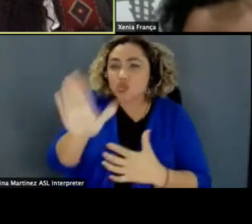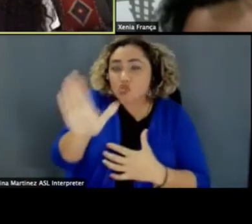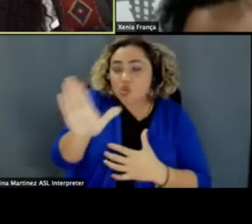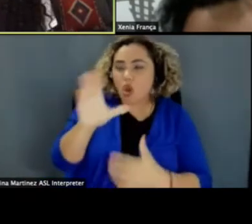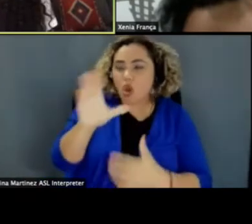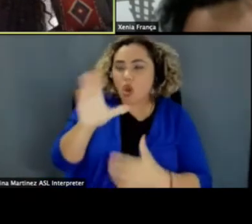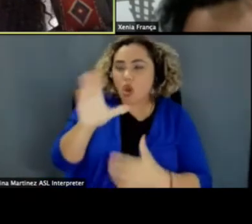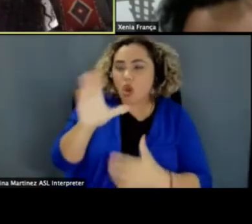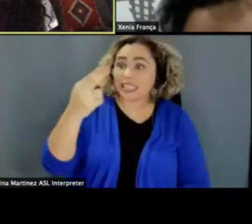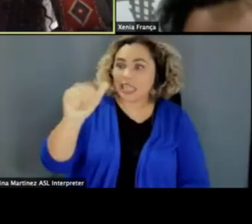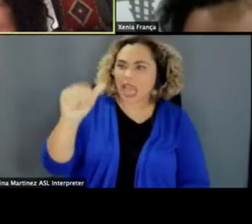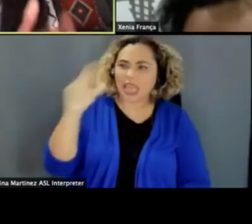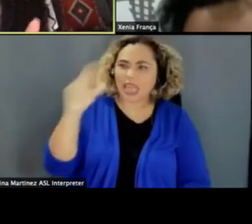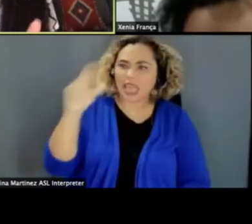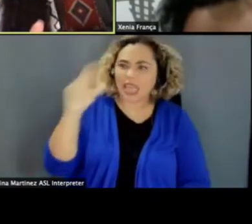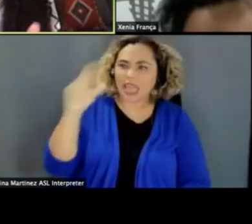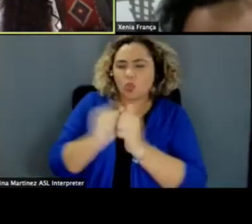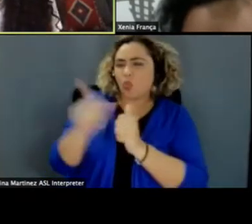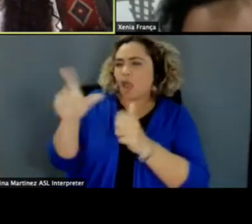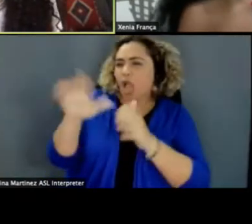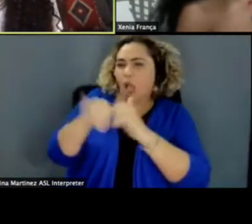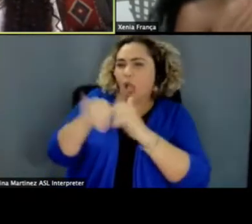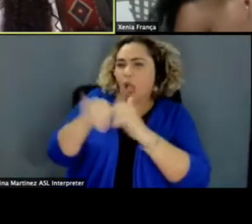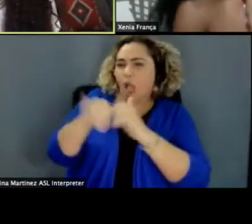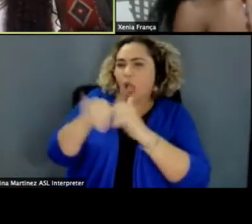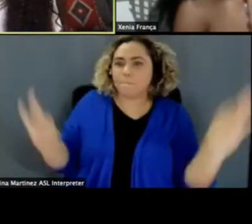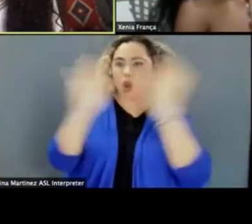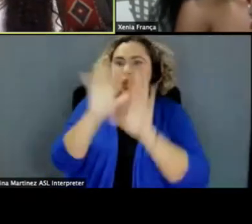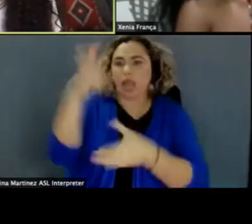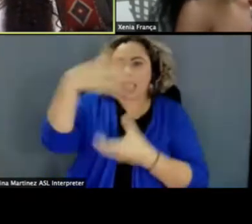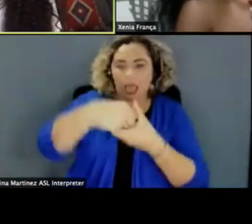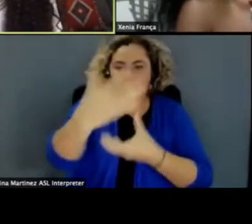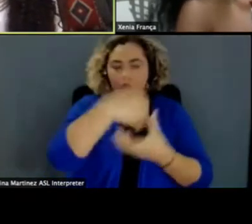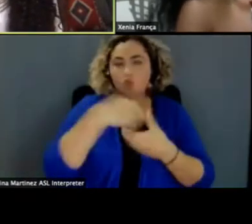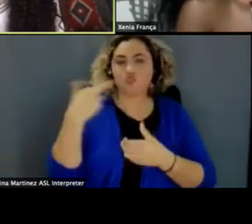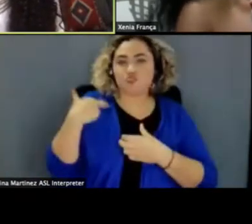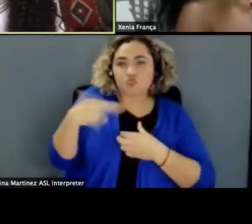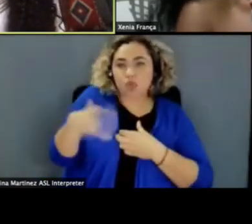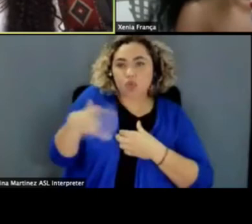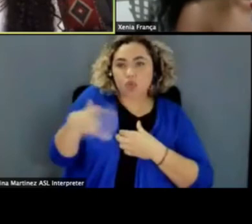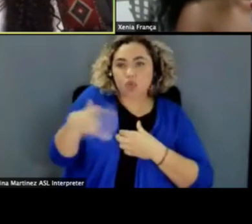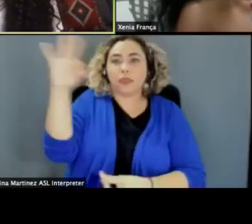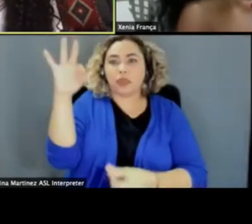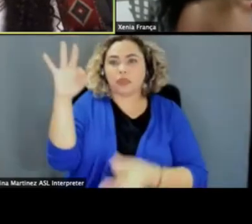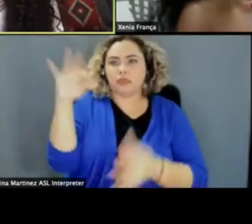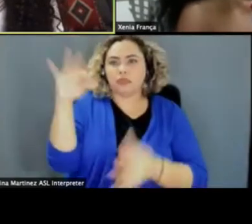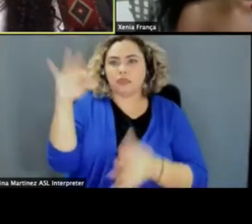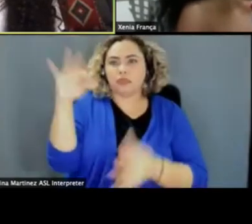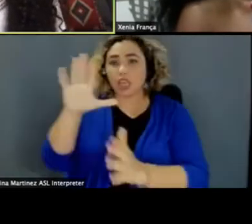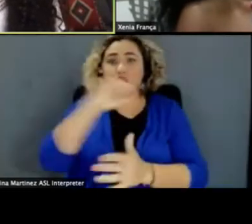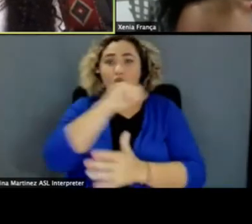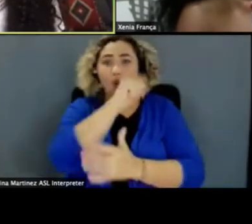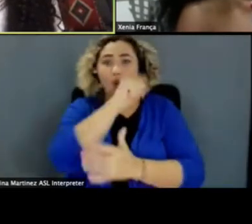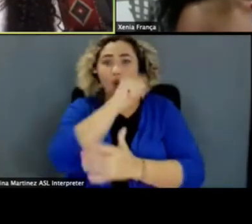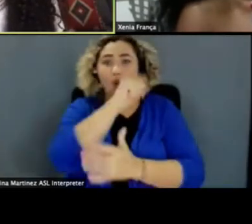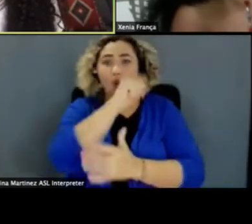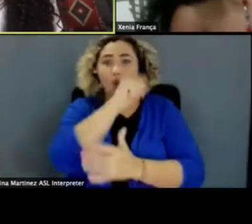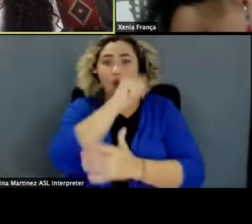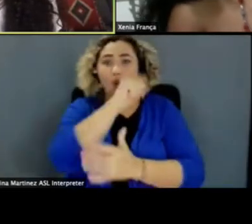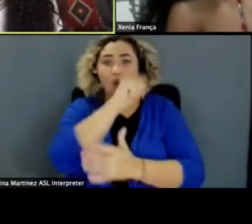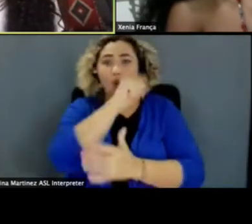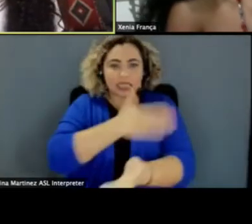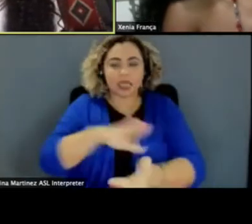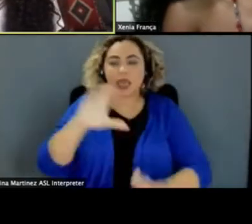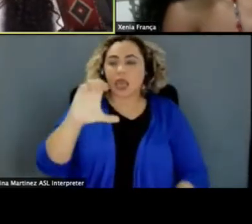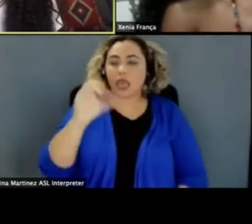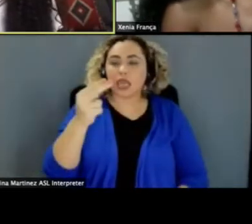art, and why did you find it important to include, you know, religious and spiritual references in your art pieces? And Chanel, actually,